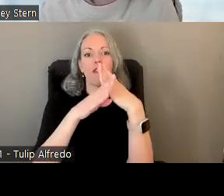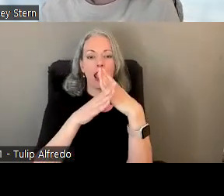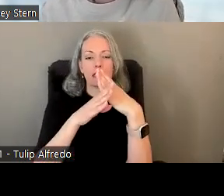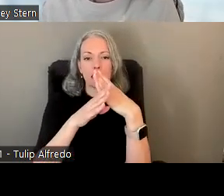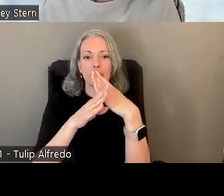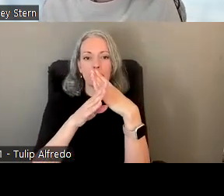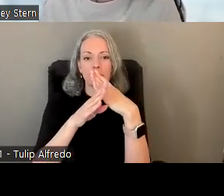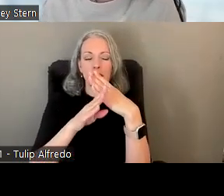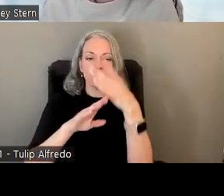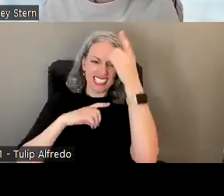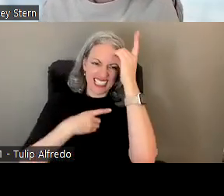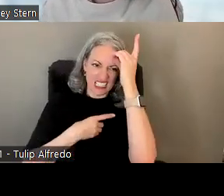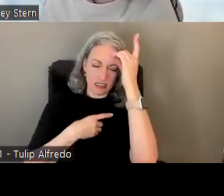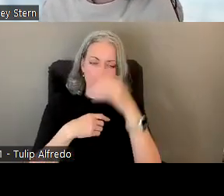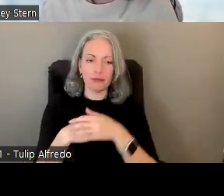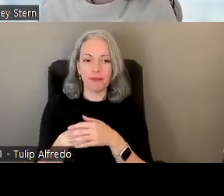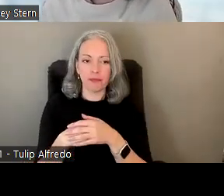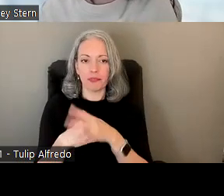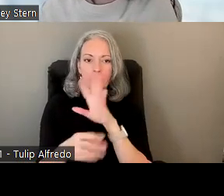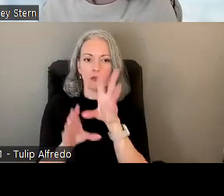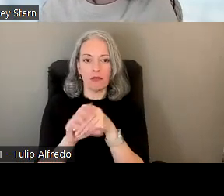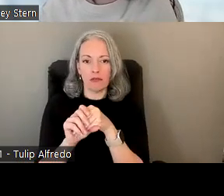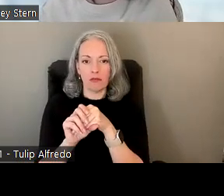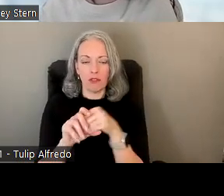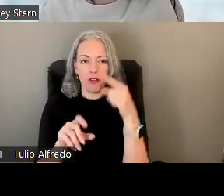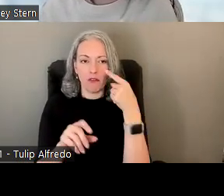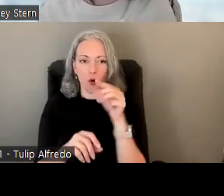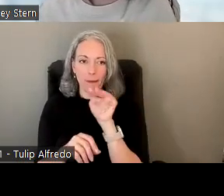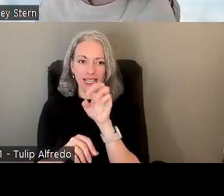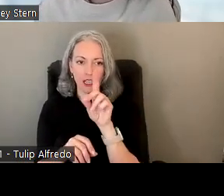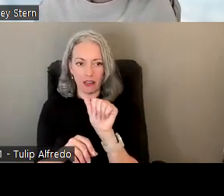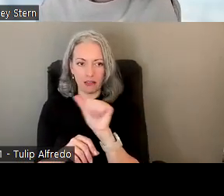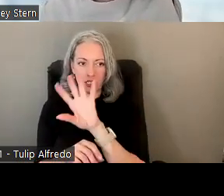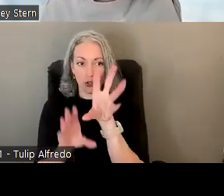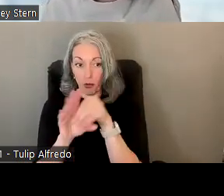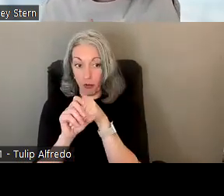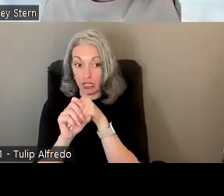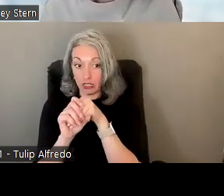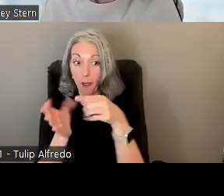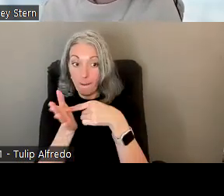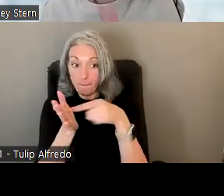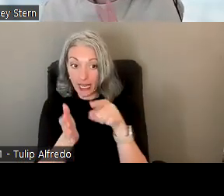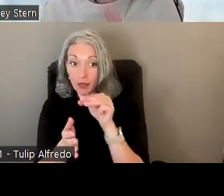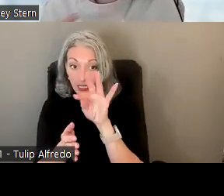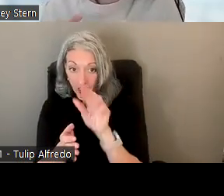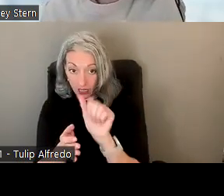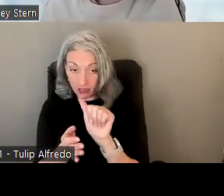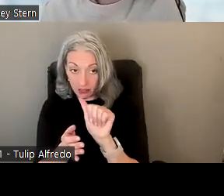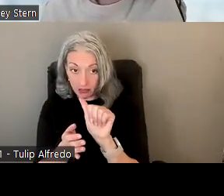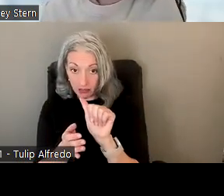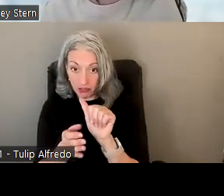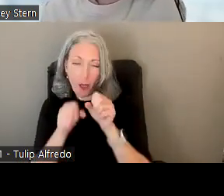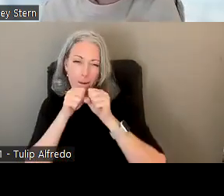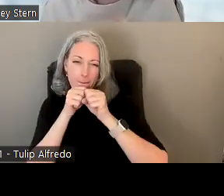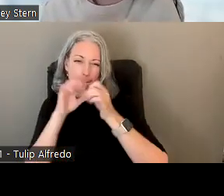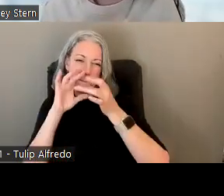diagnosis. Our integrated media strategy for this campaign has incorporated paid media, which is tailoring dynamic